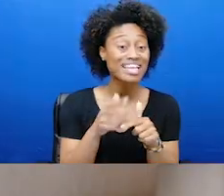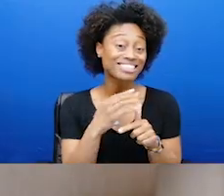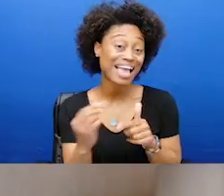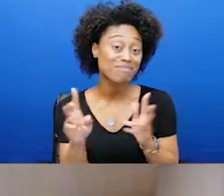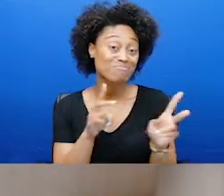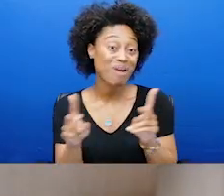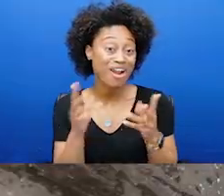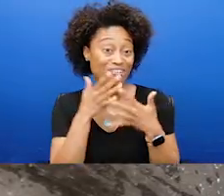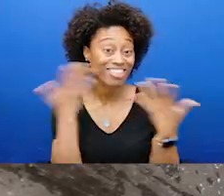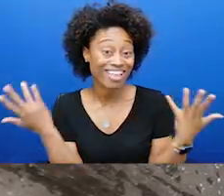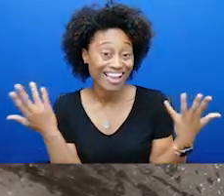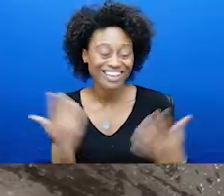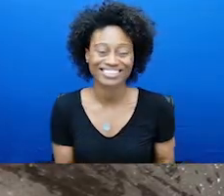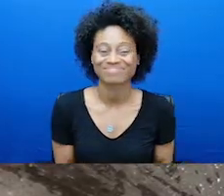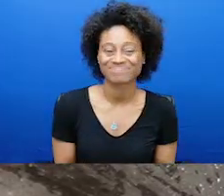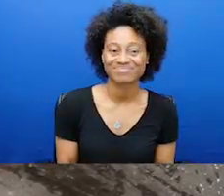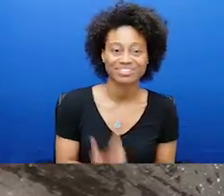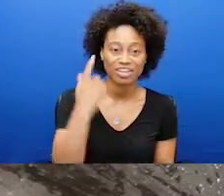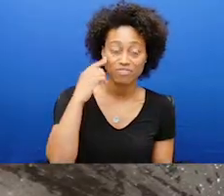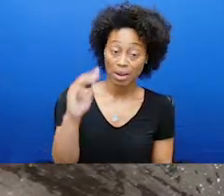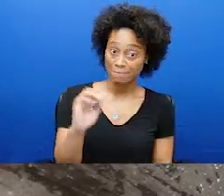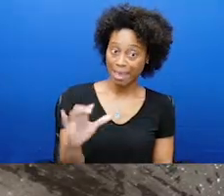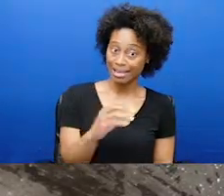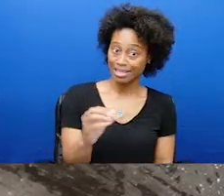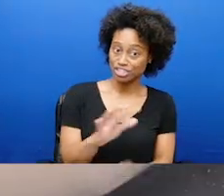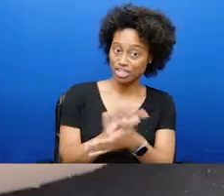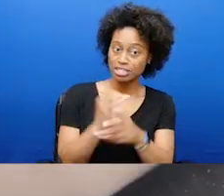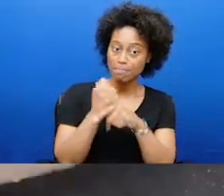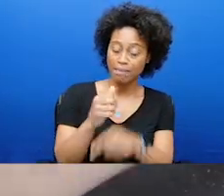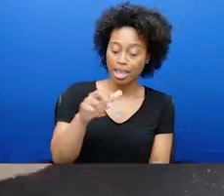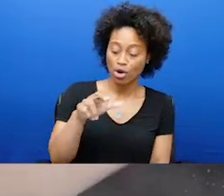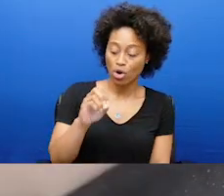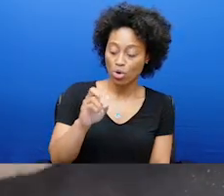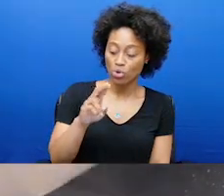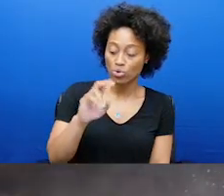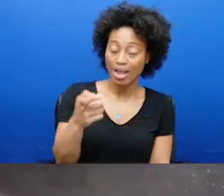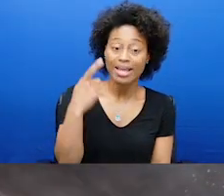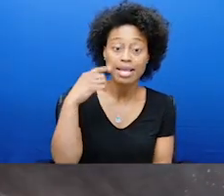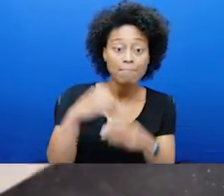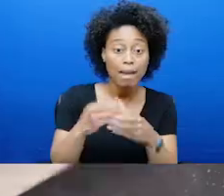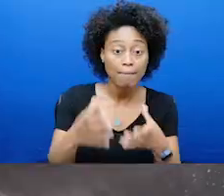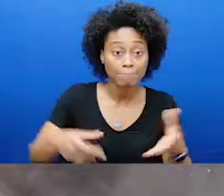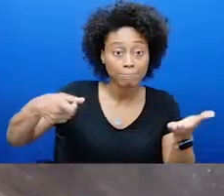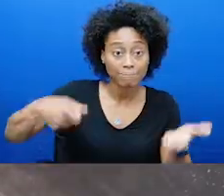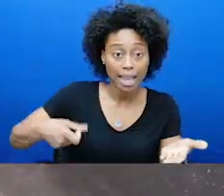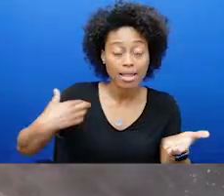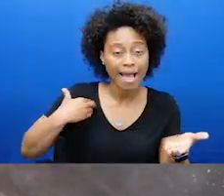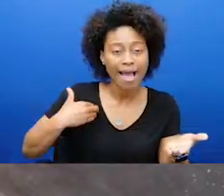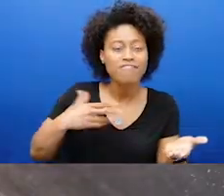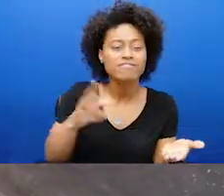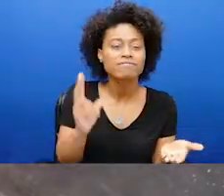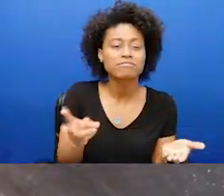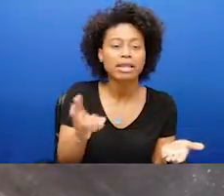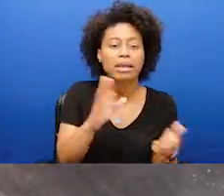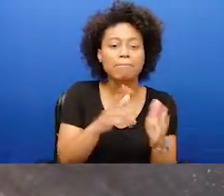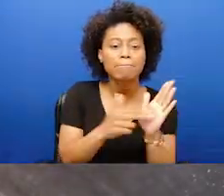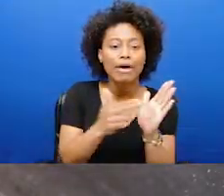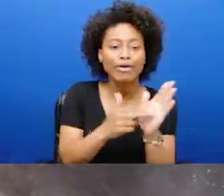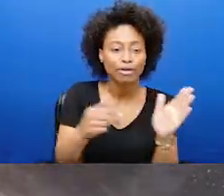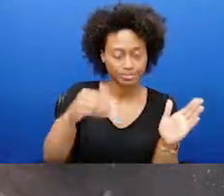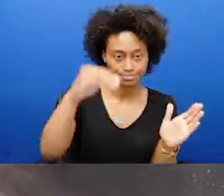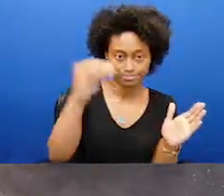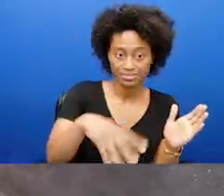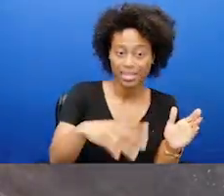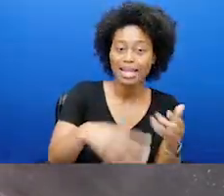and party-friendly. For the mac and cheese, we're going to start off by making a roux. In my pan, I have some vegan